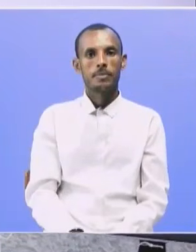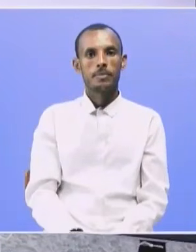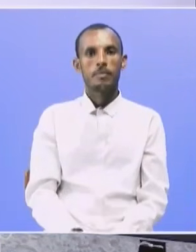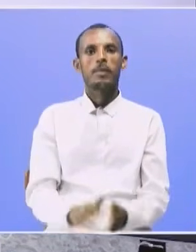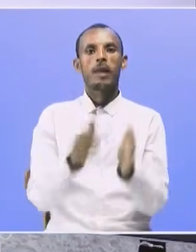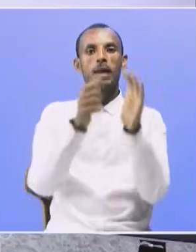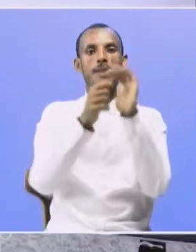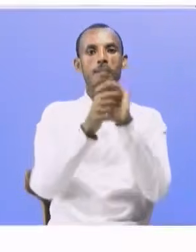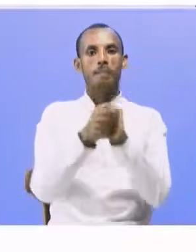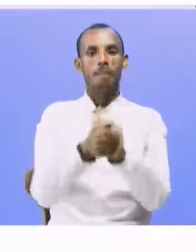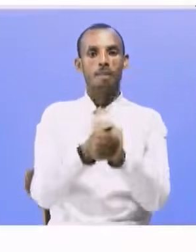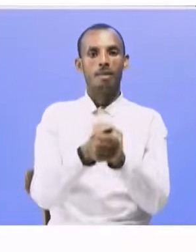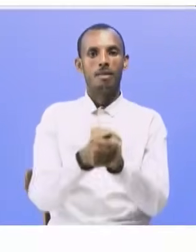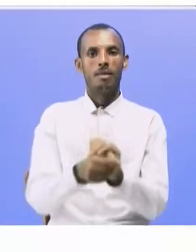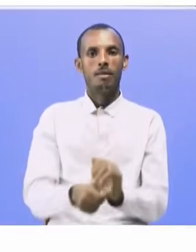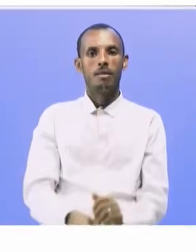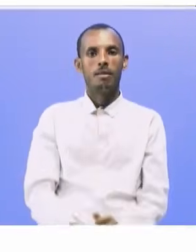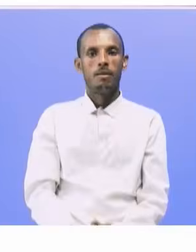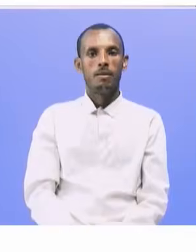Example.